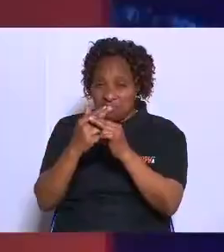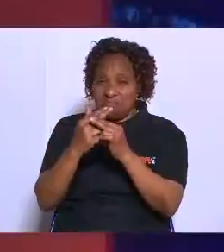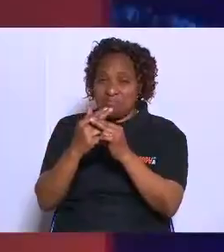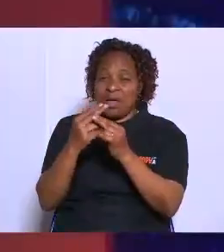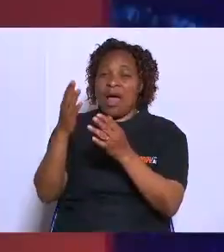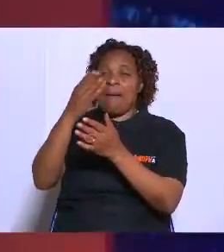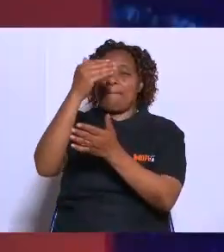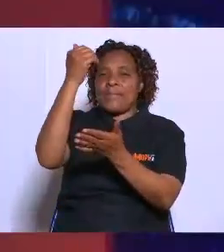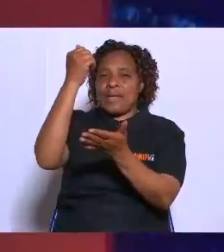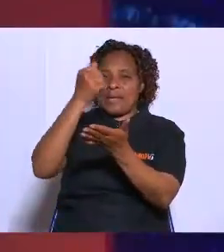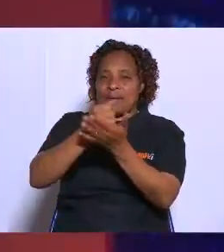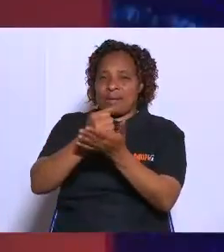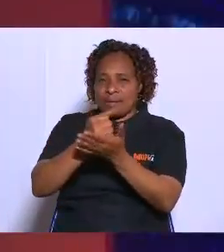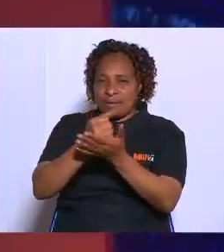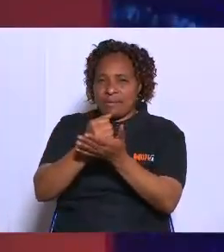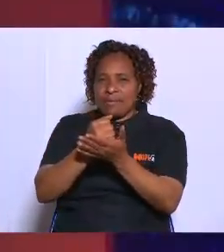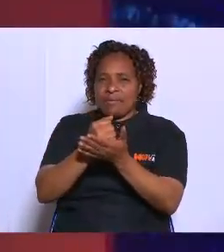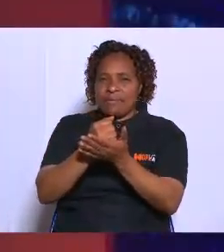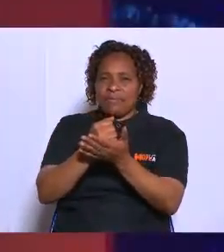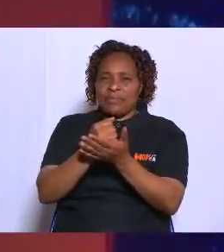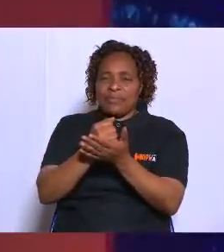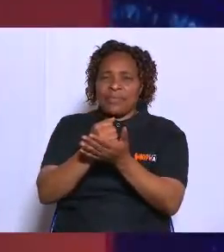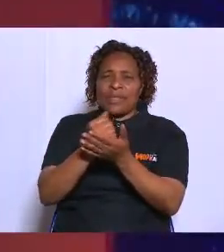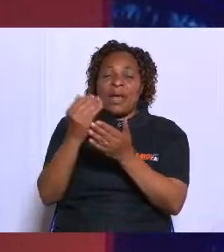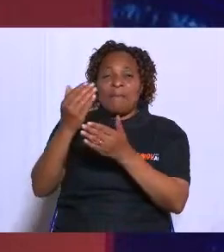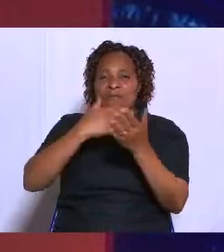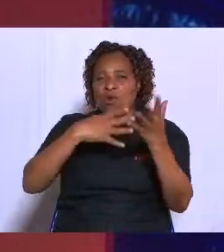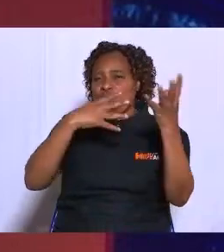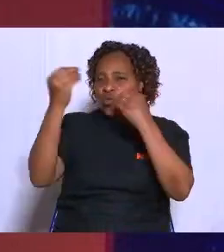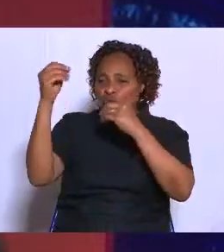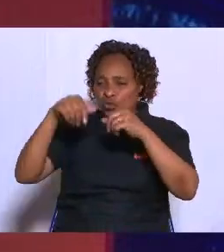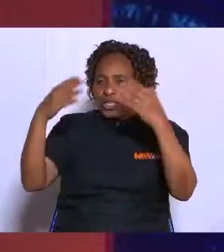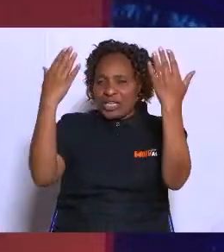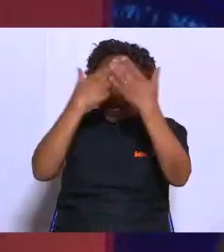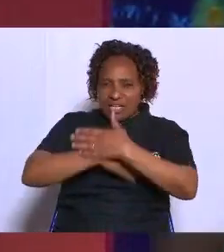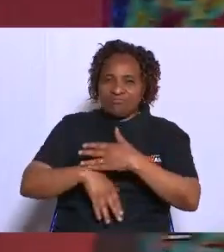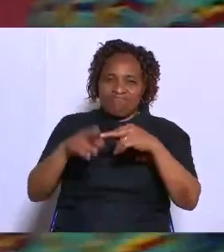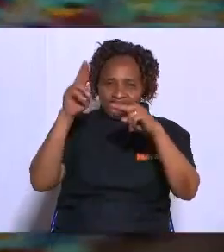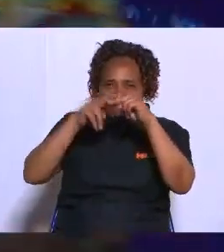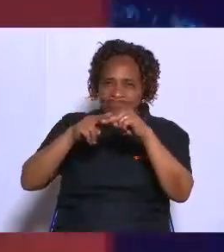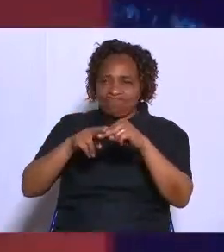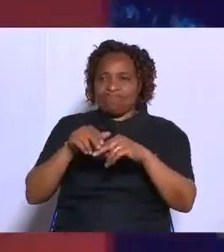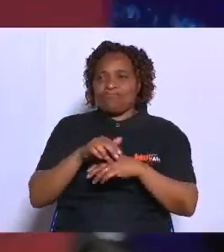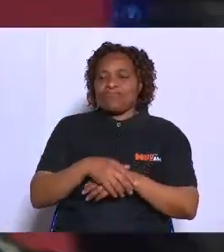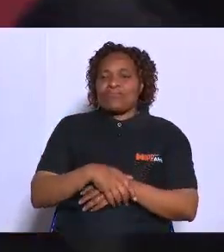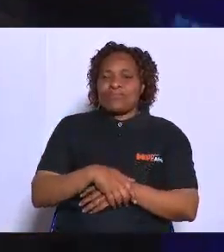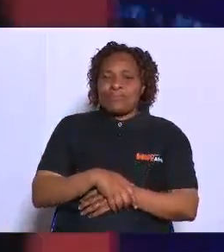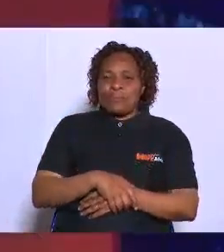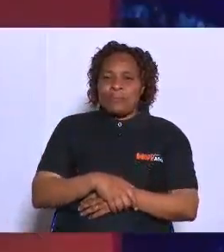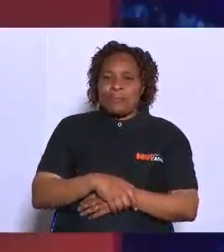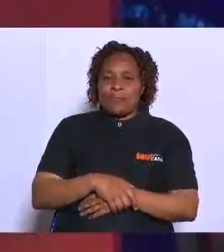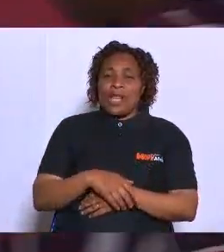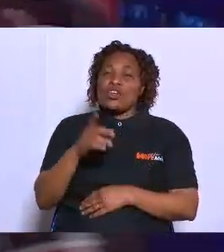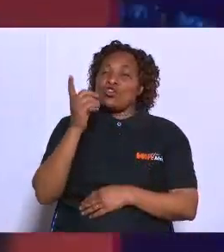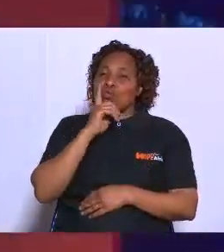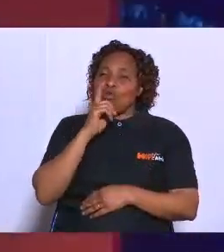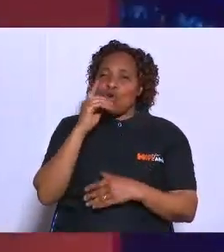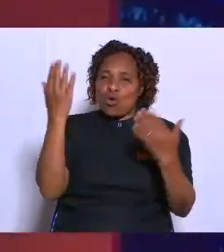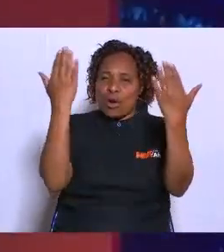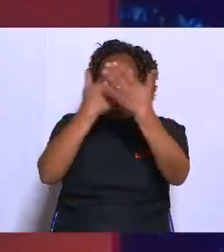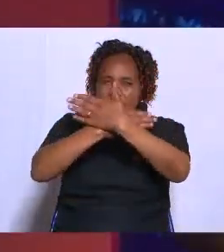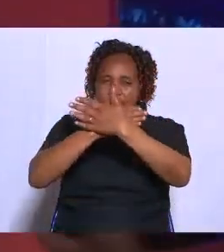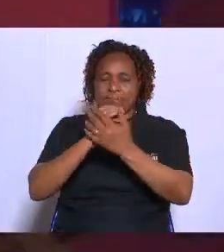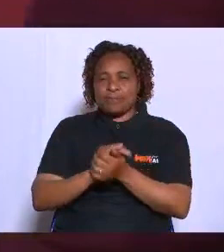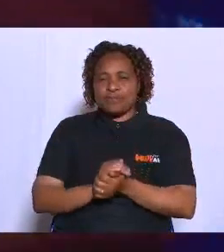amen amen now before you go tonight you may be seated tomorrow night